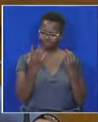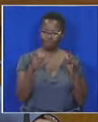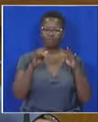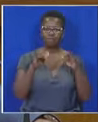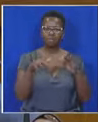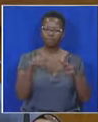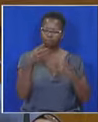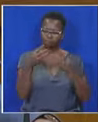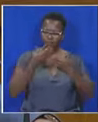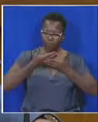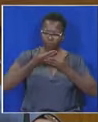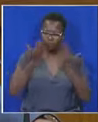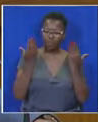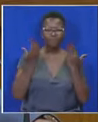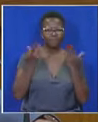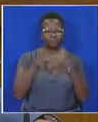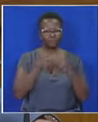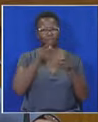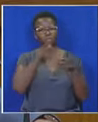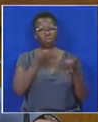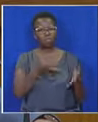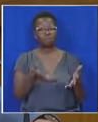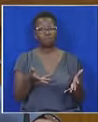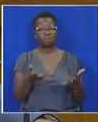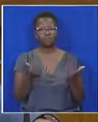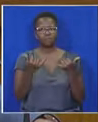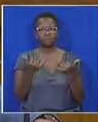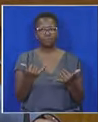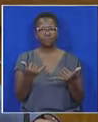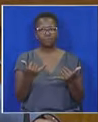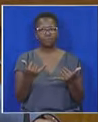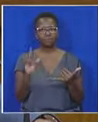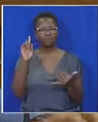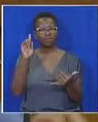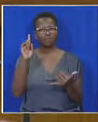young South Africans. The DA believes that in a fair order, society...